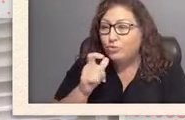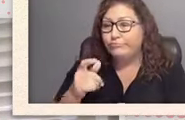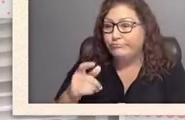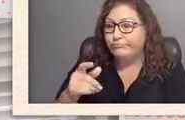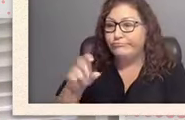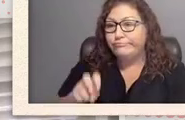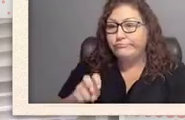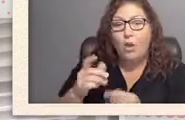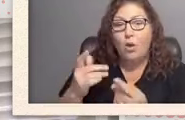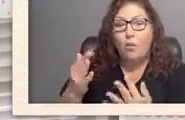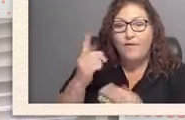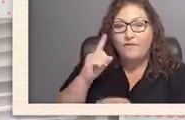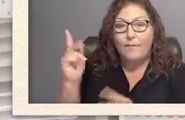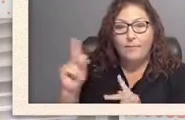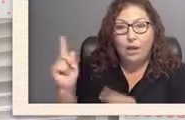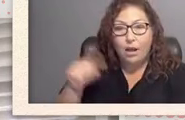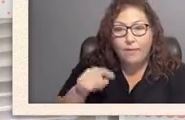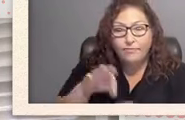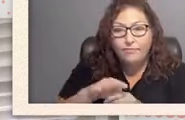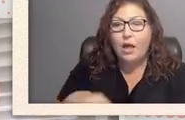with disabilities?